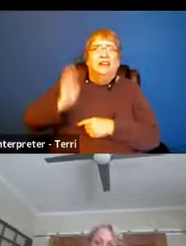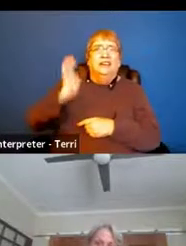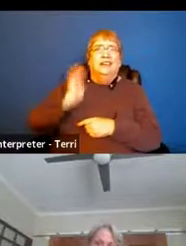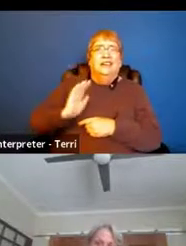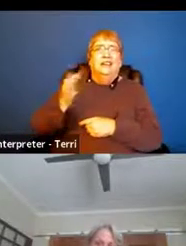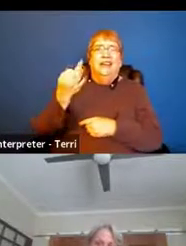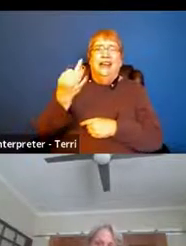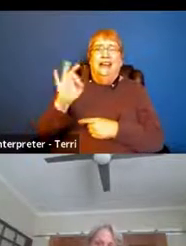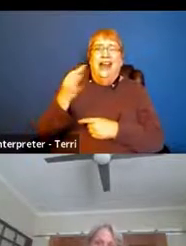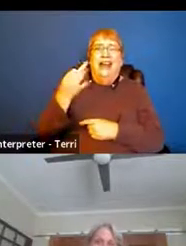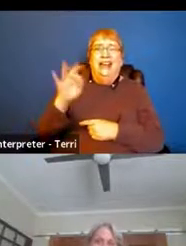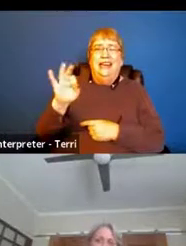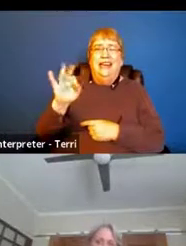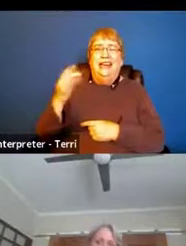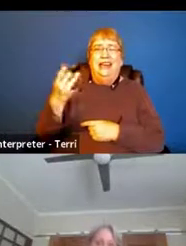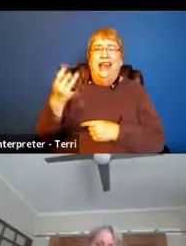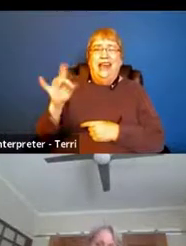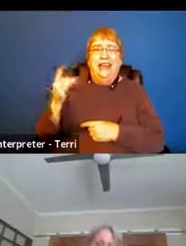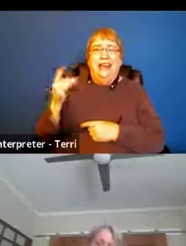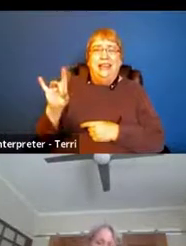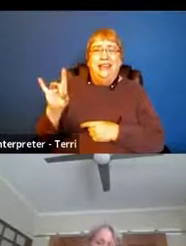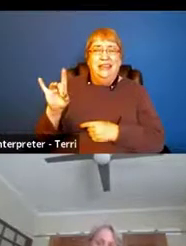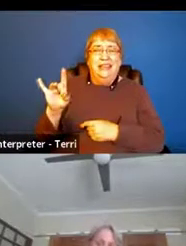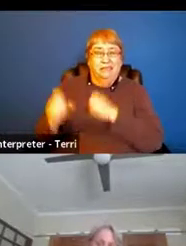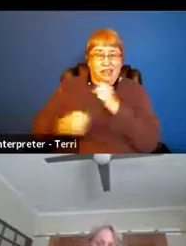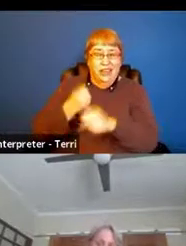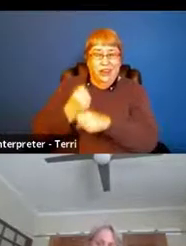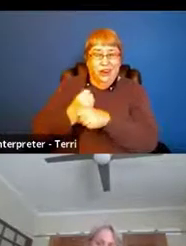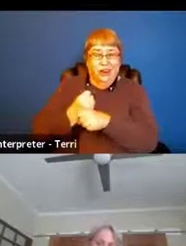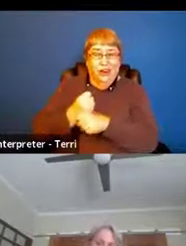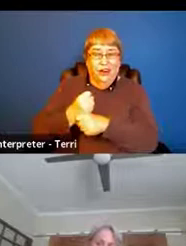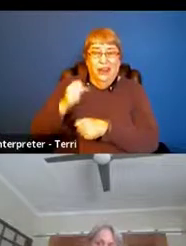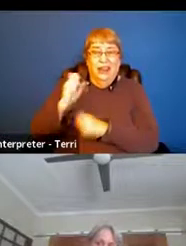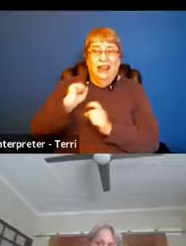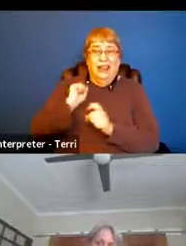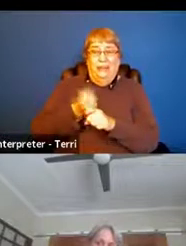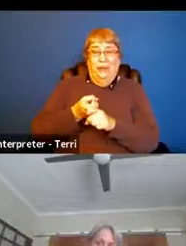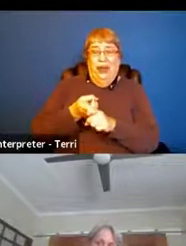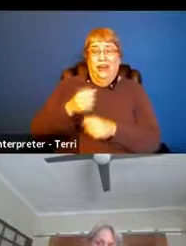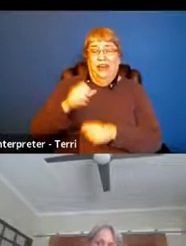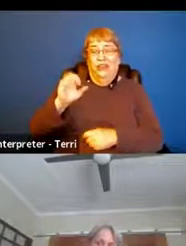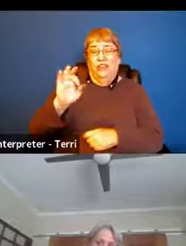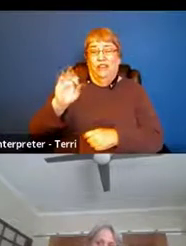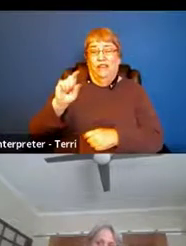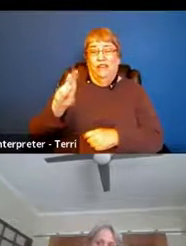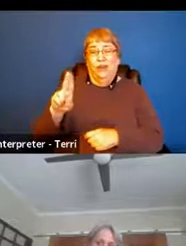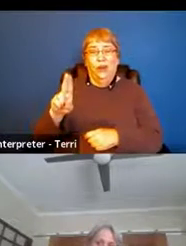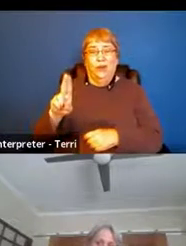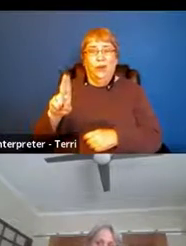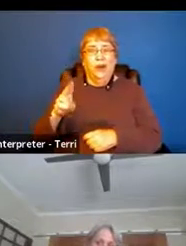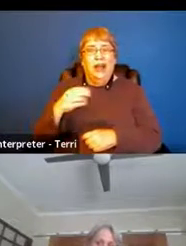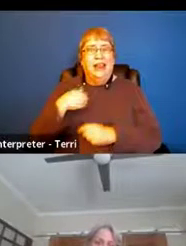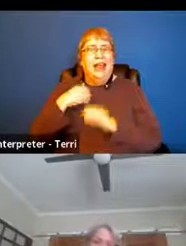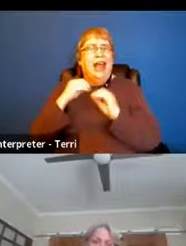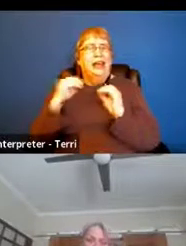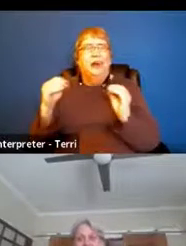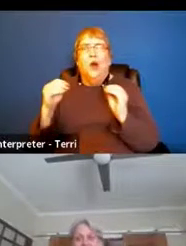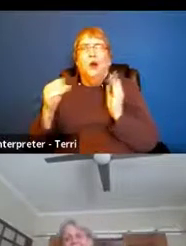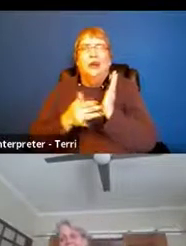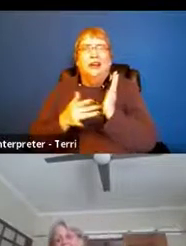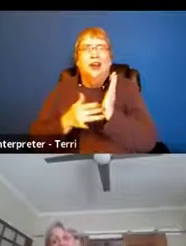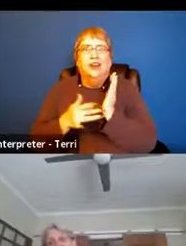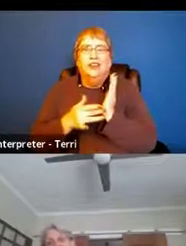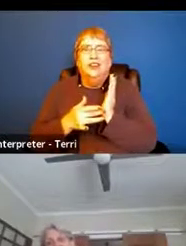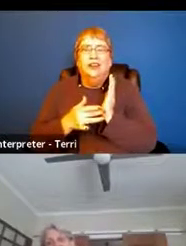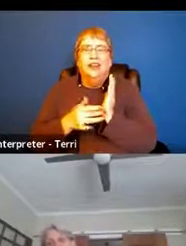didn't have these ways of connecting with each other, because there'd be a lot more social isolation than we currently have. And frankly, TikTok has